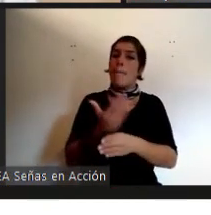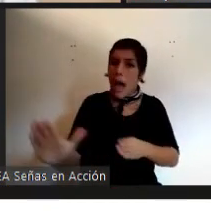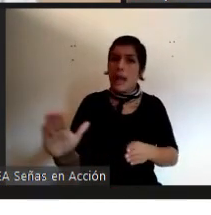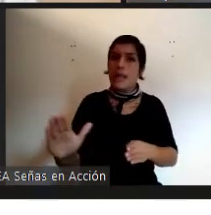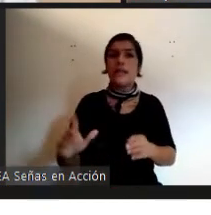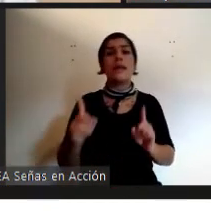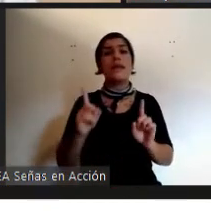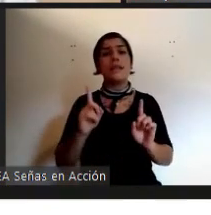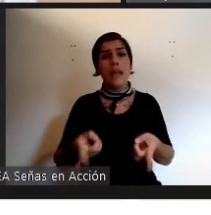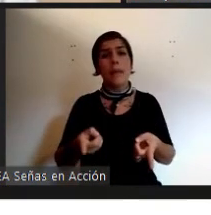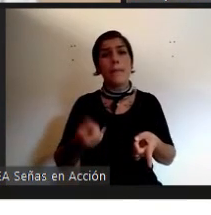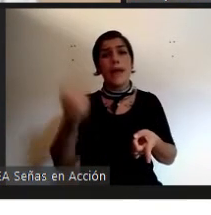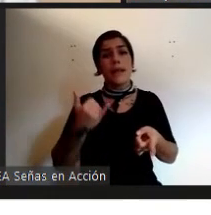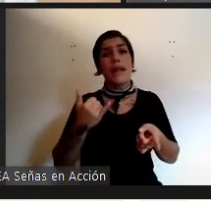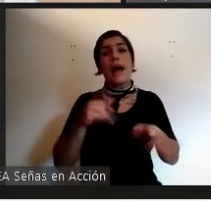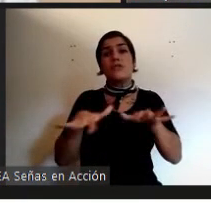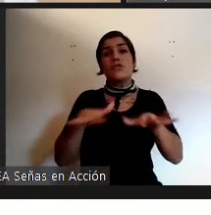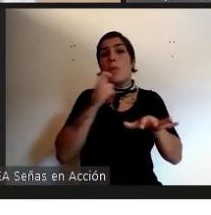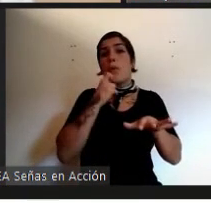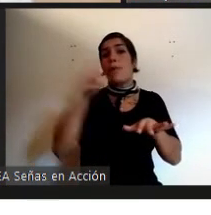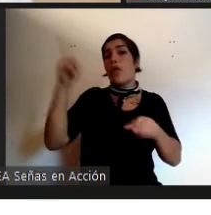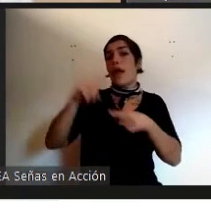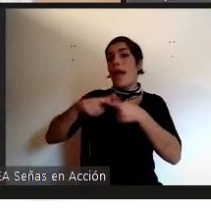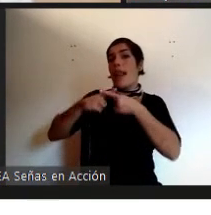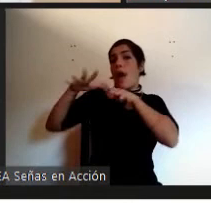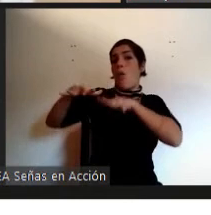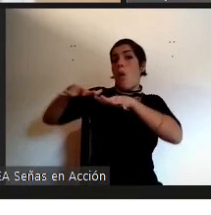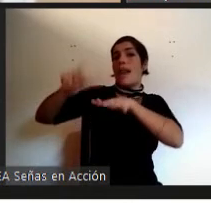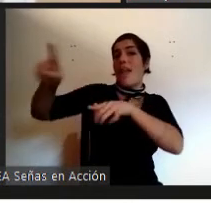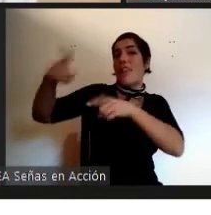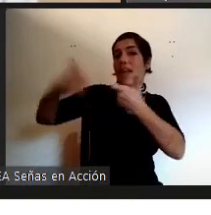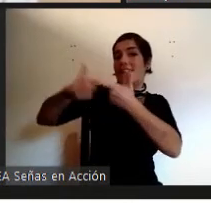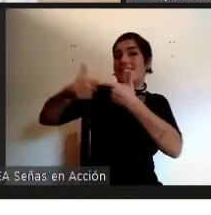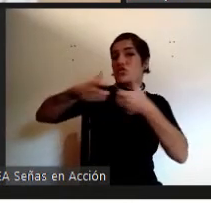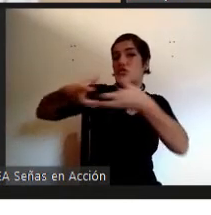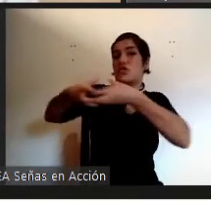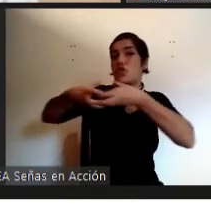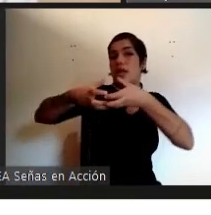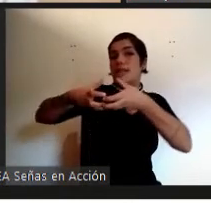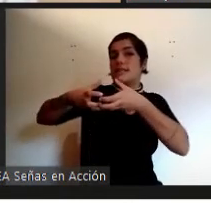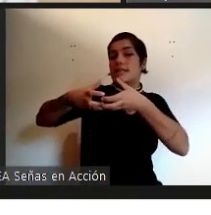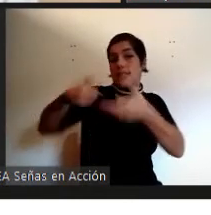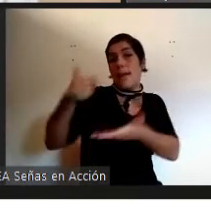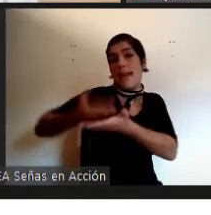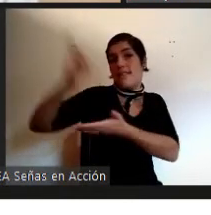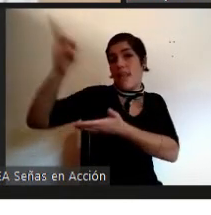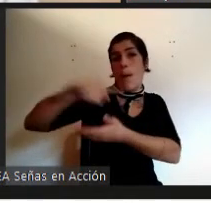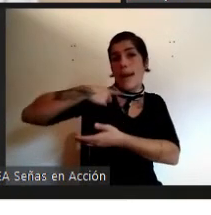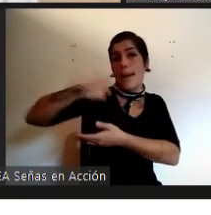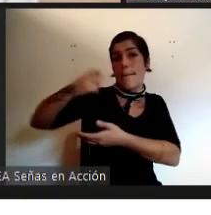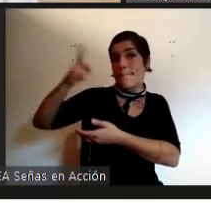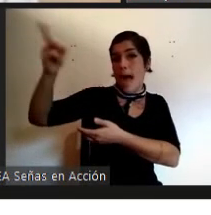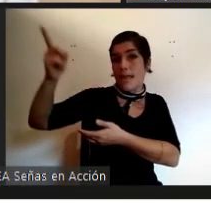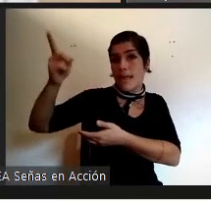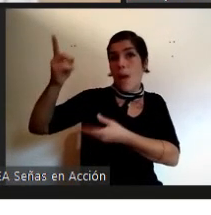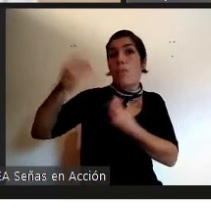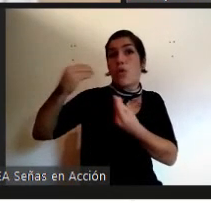situation of the strike by the Spanish cultural institutions, faced with the impossibility